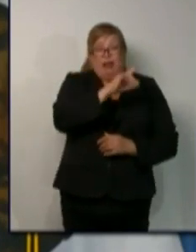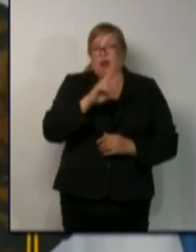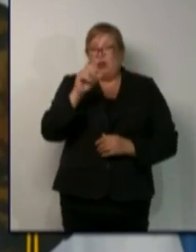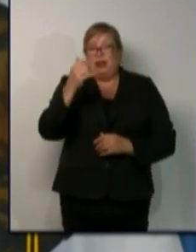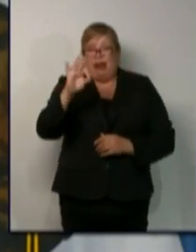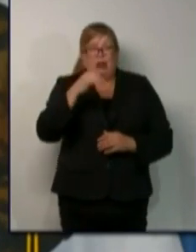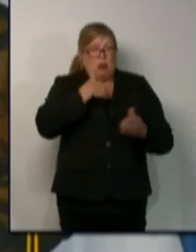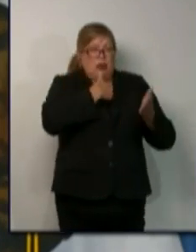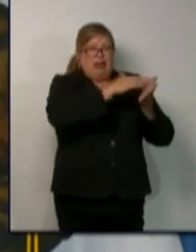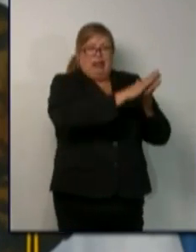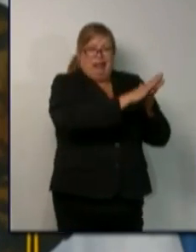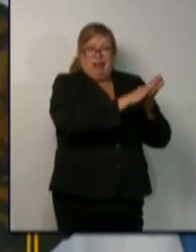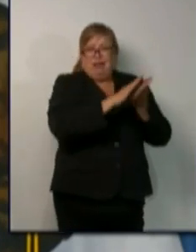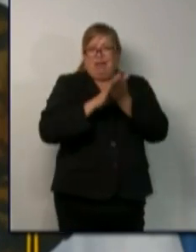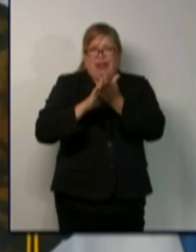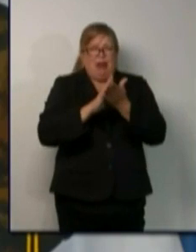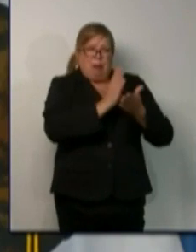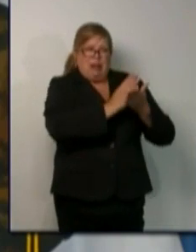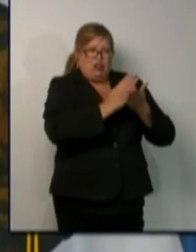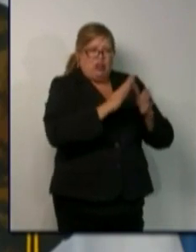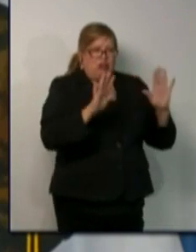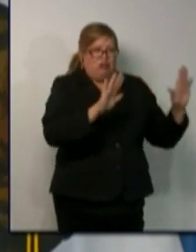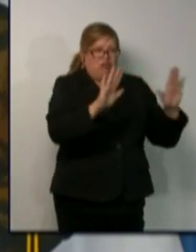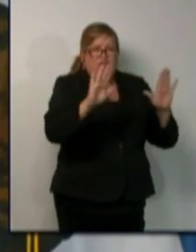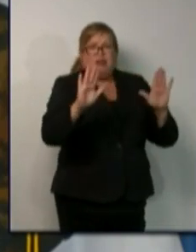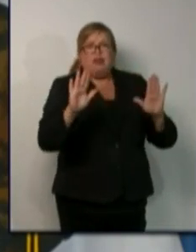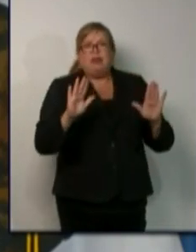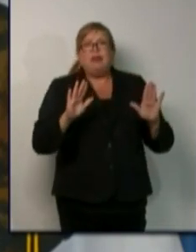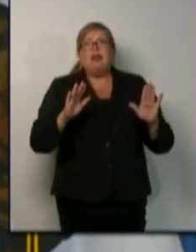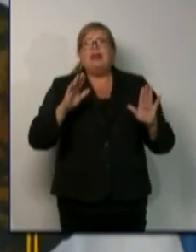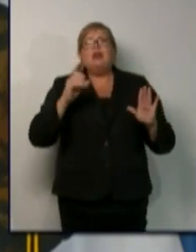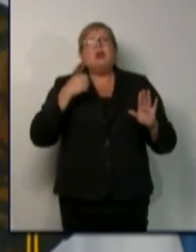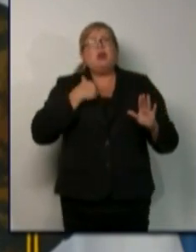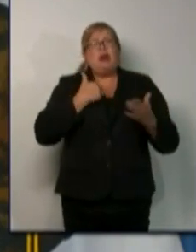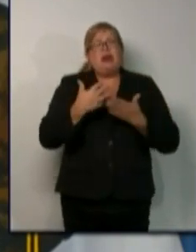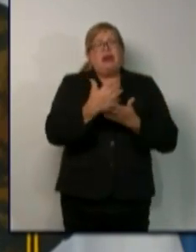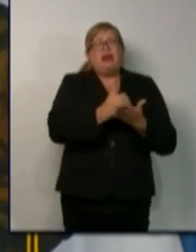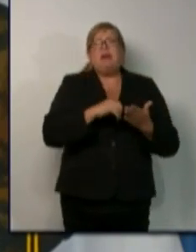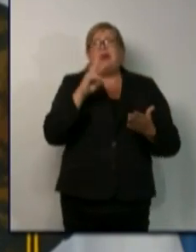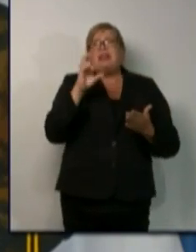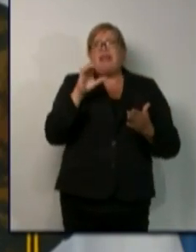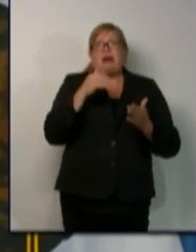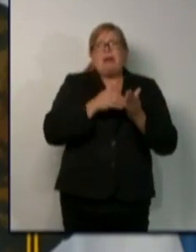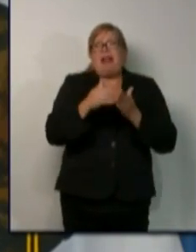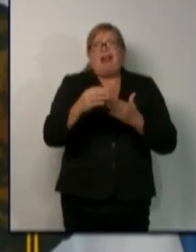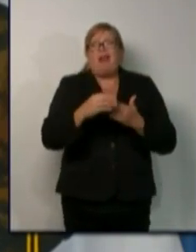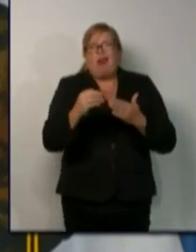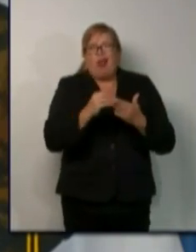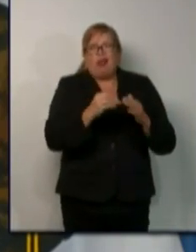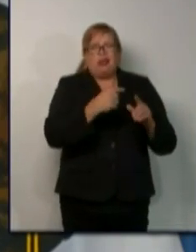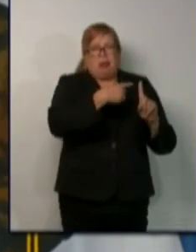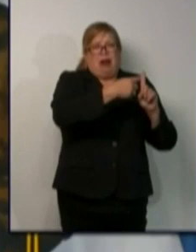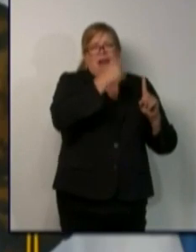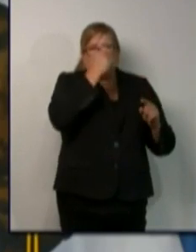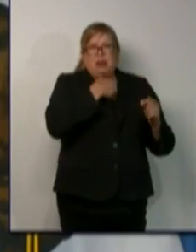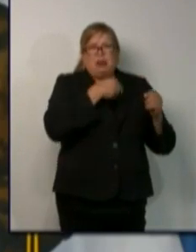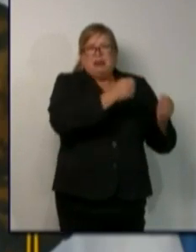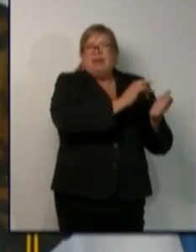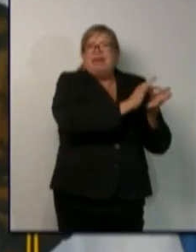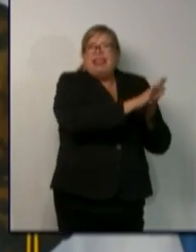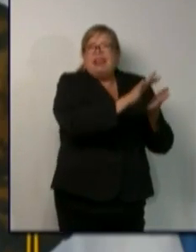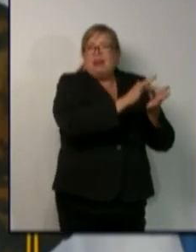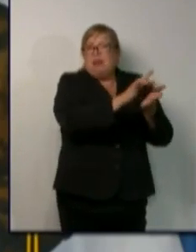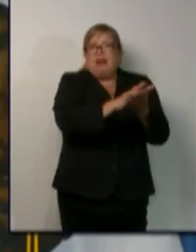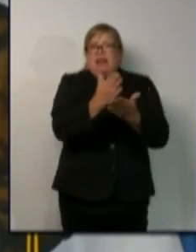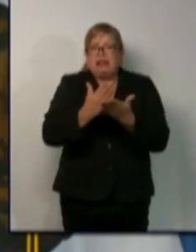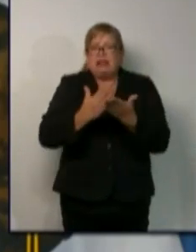Not surprisingly, that showed up as a net gain of about $700 million. I don't want to lose too many of you on this, but I